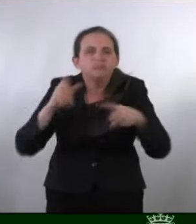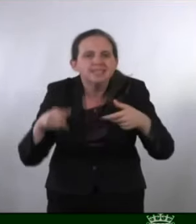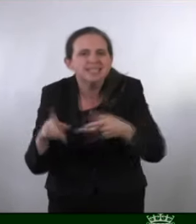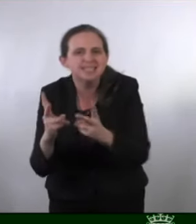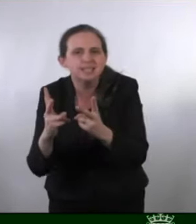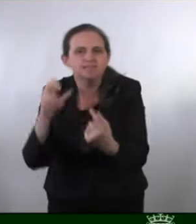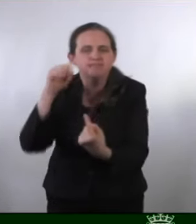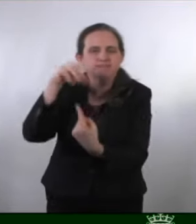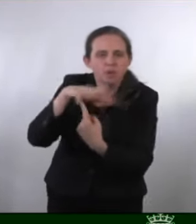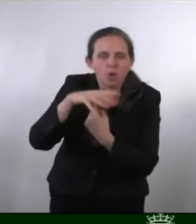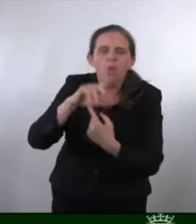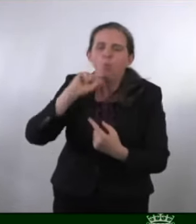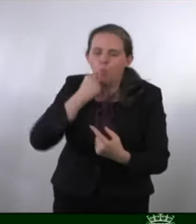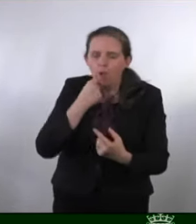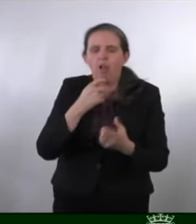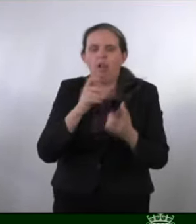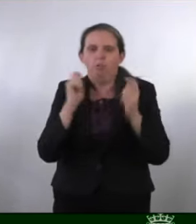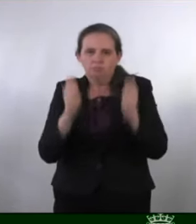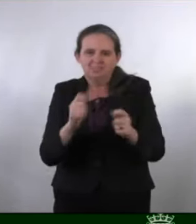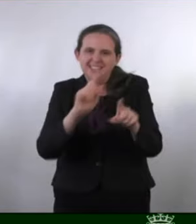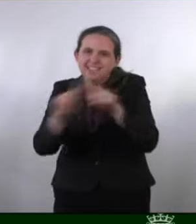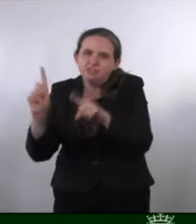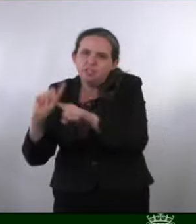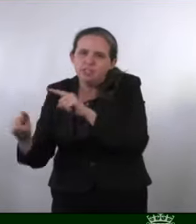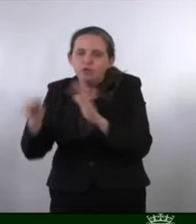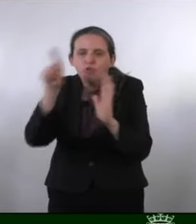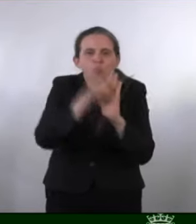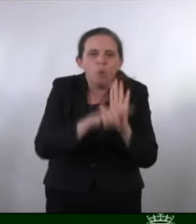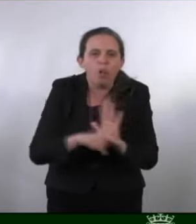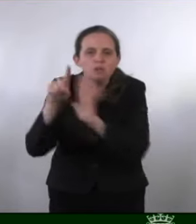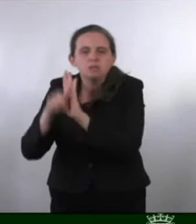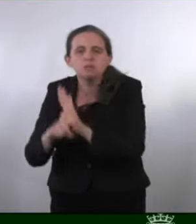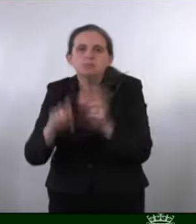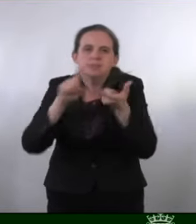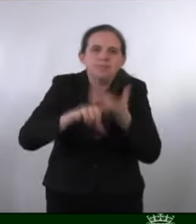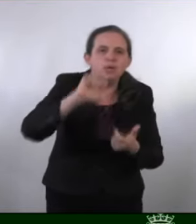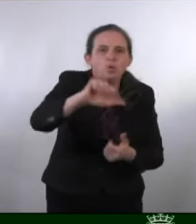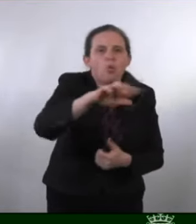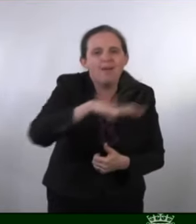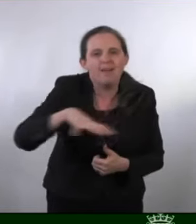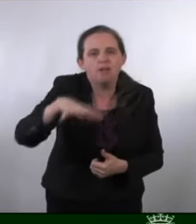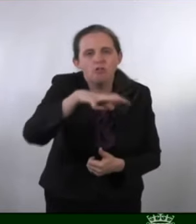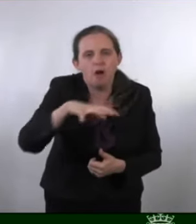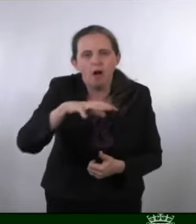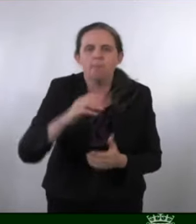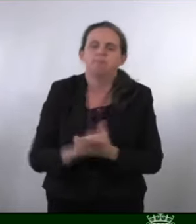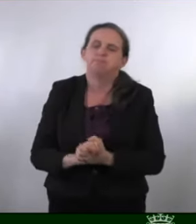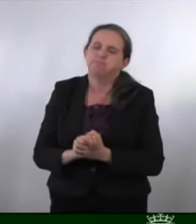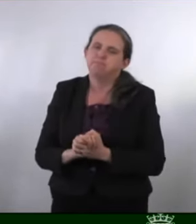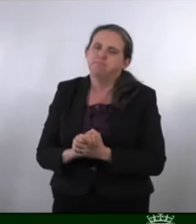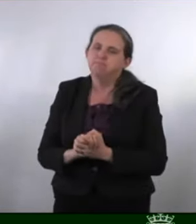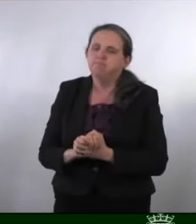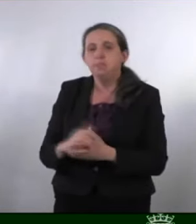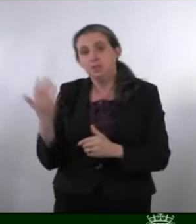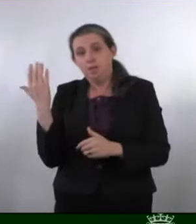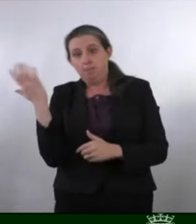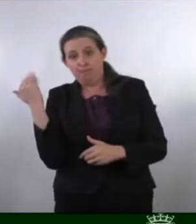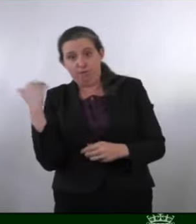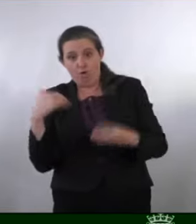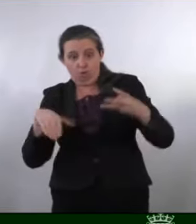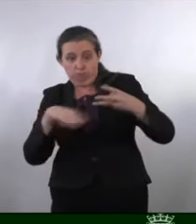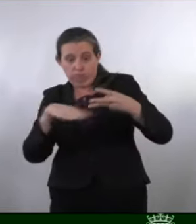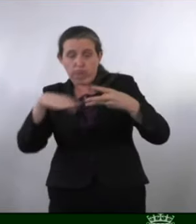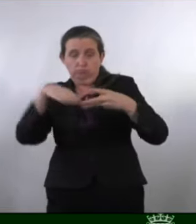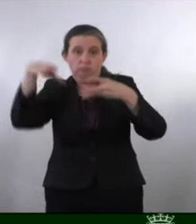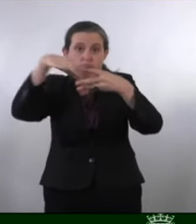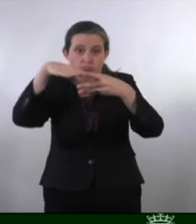COVID is most prevalent. And while the previous local tiers did cut the number and cut the R